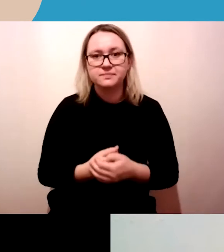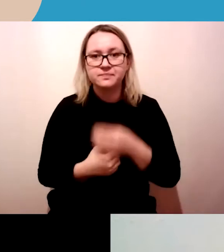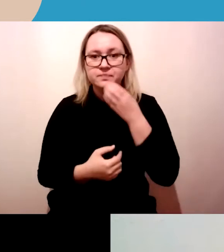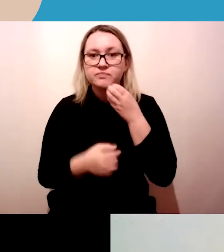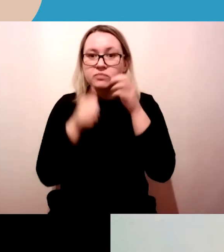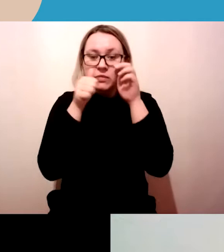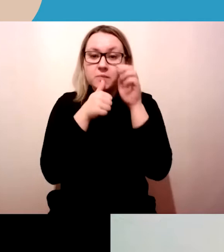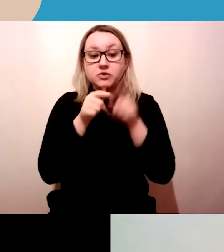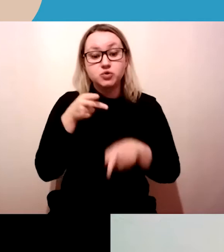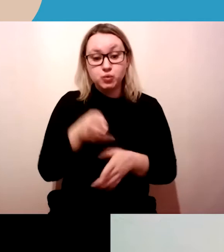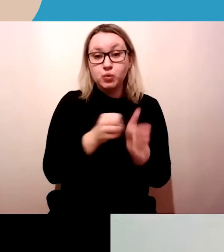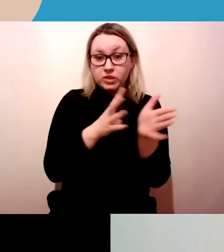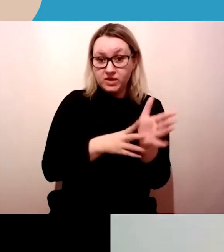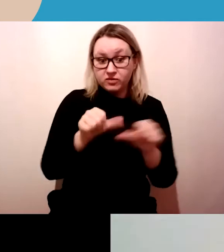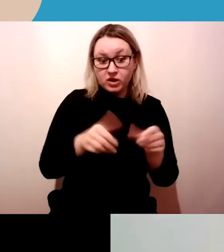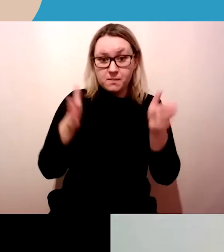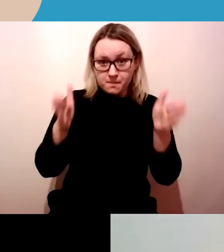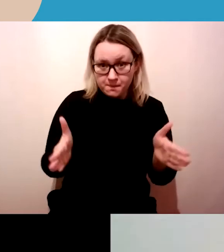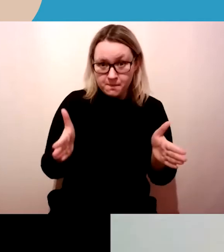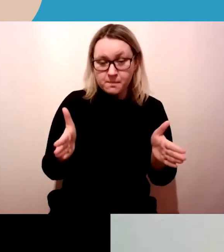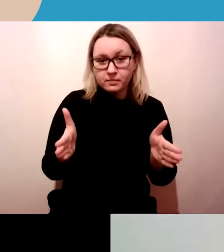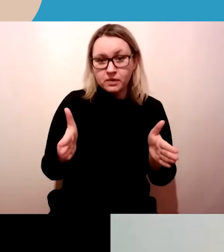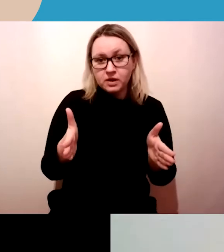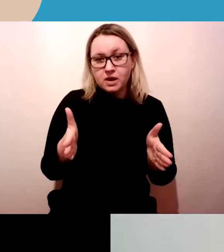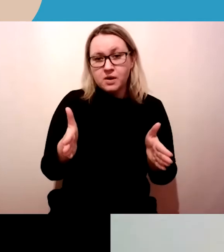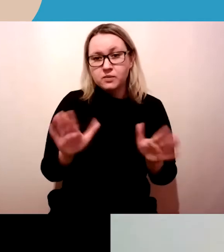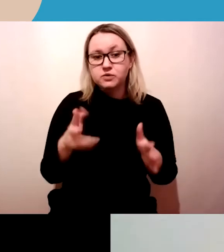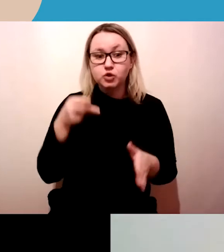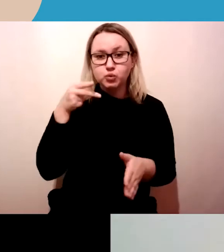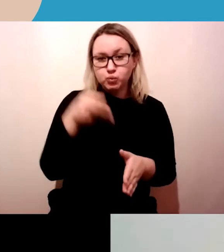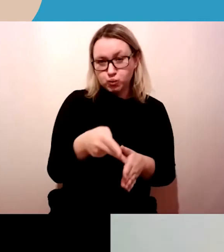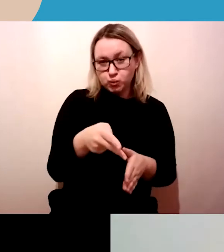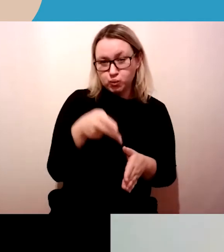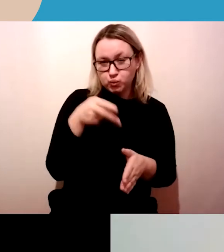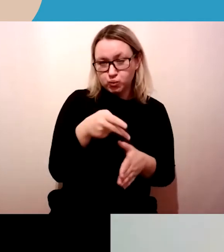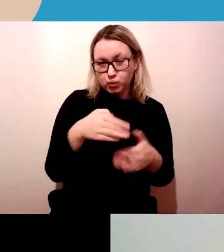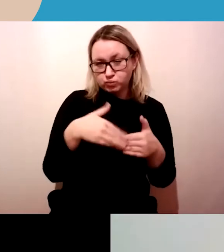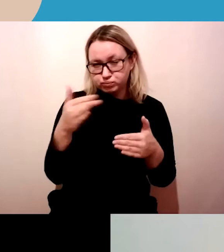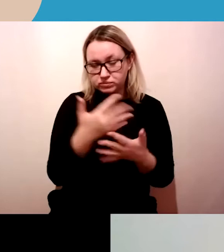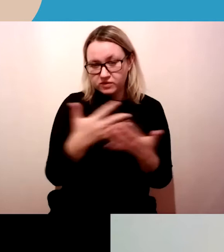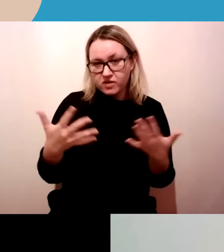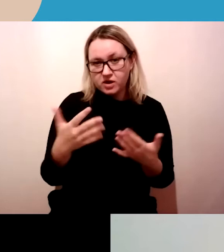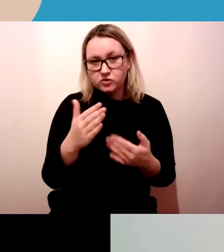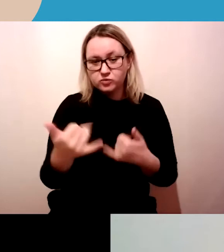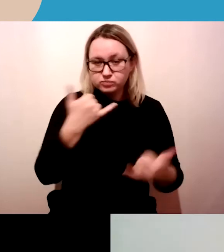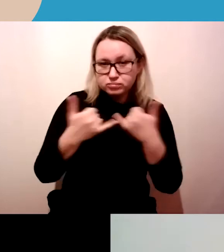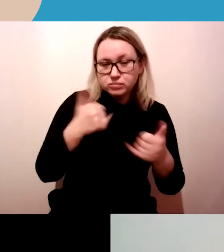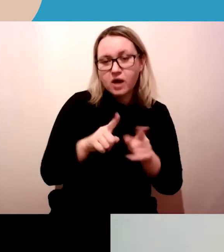figures. For example, in 2019, we received over